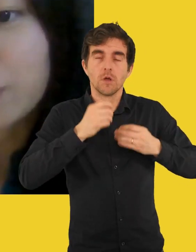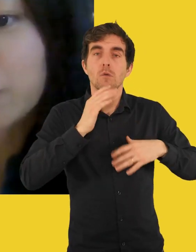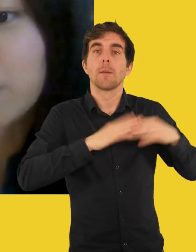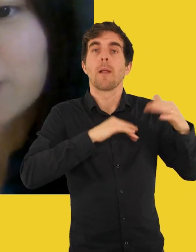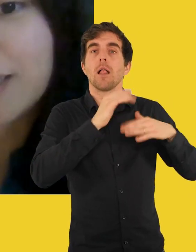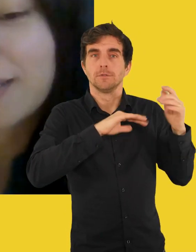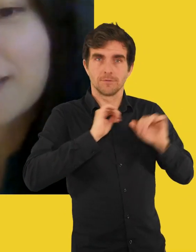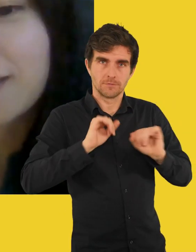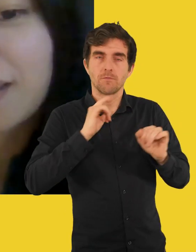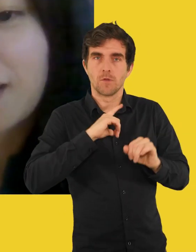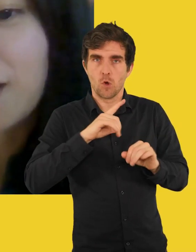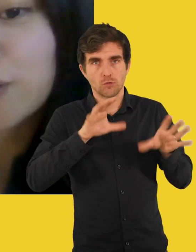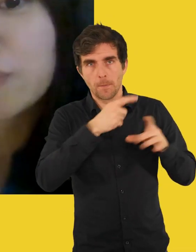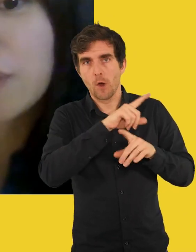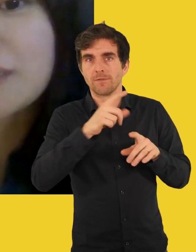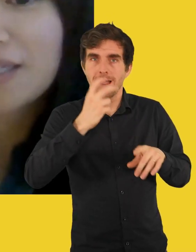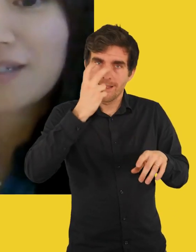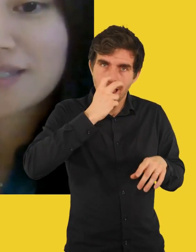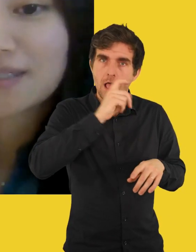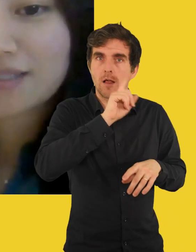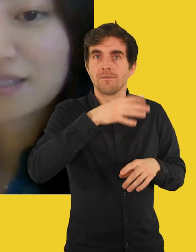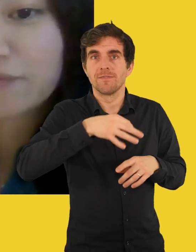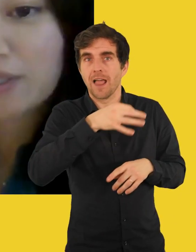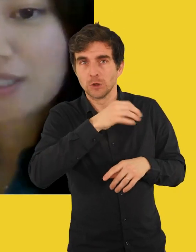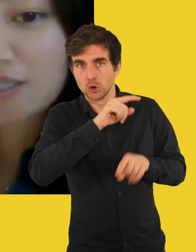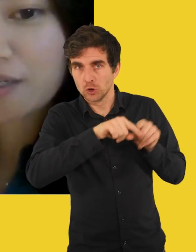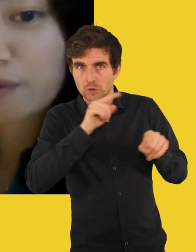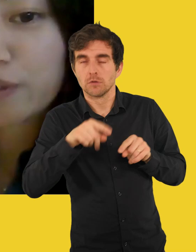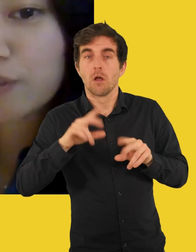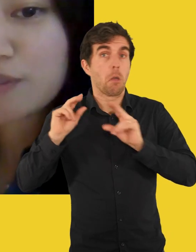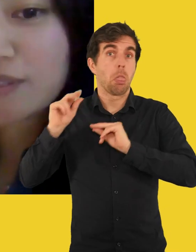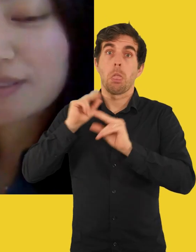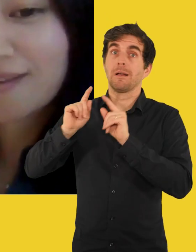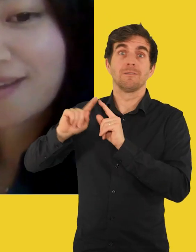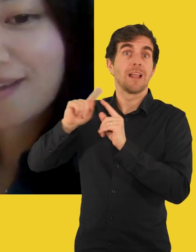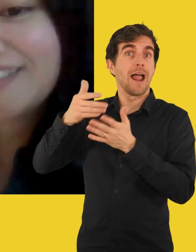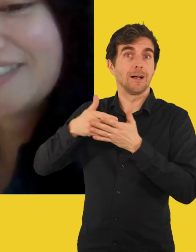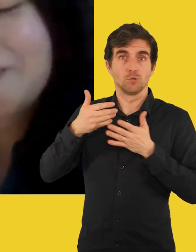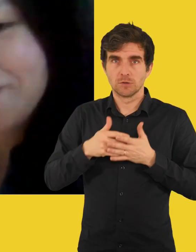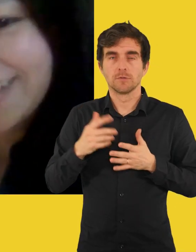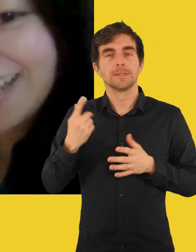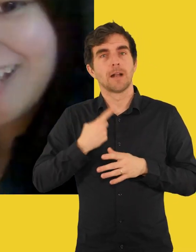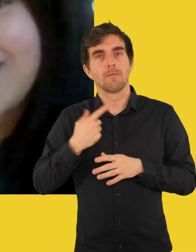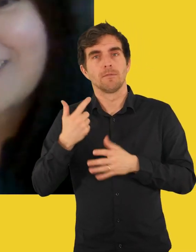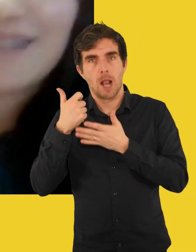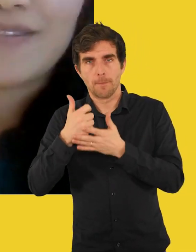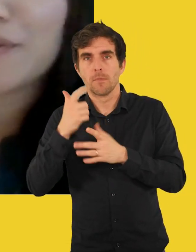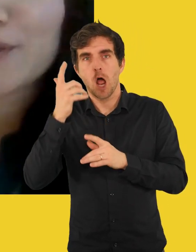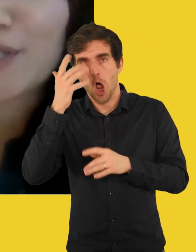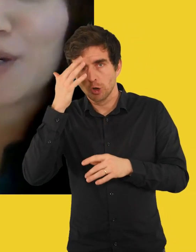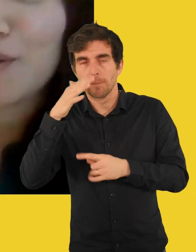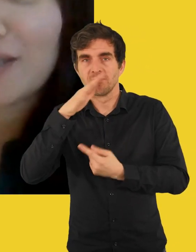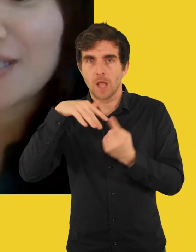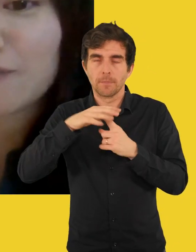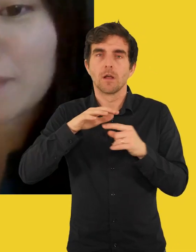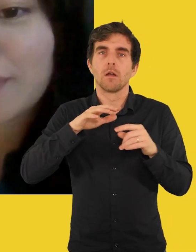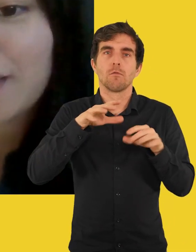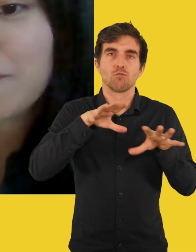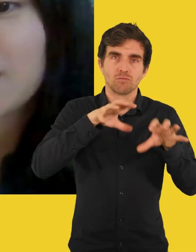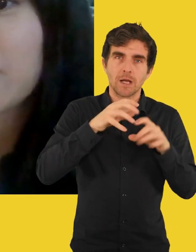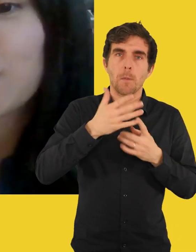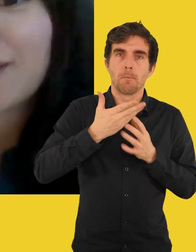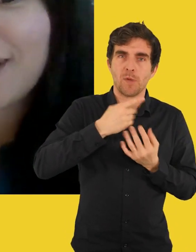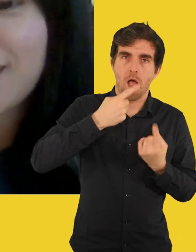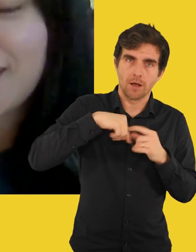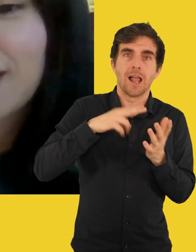Circulation Ribbon Project, a group of senior citizens village heroes, a self-help group of autism family,